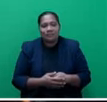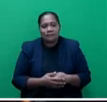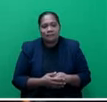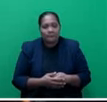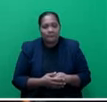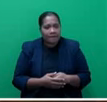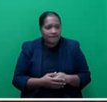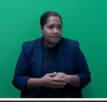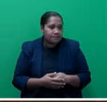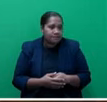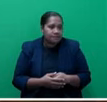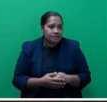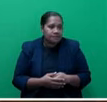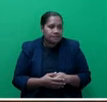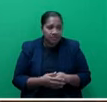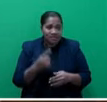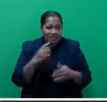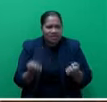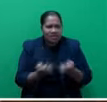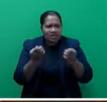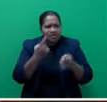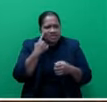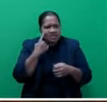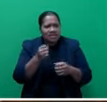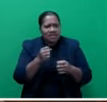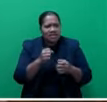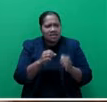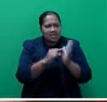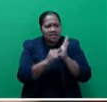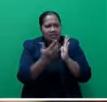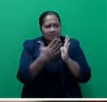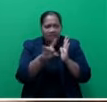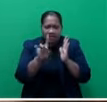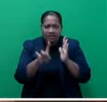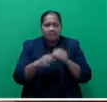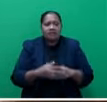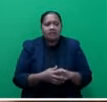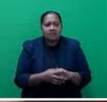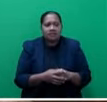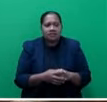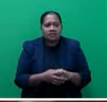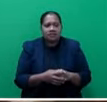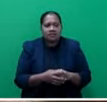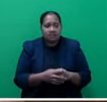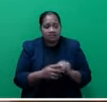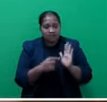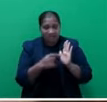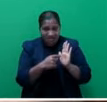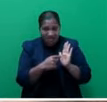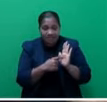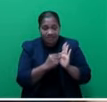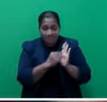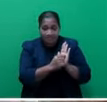discouraging to see that Section 51 is invoked to push through these two bills, but it is what it is.